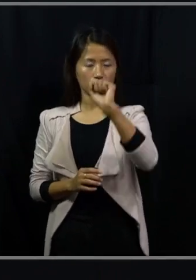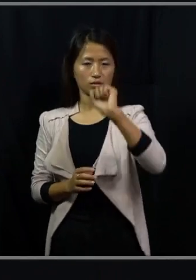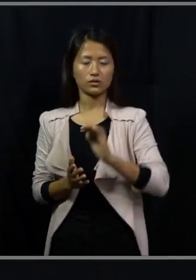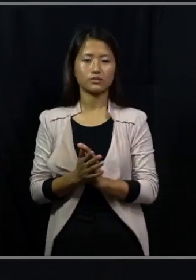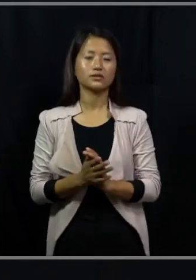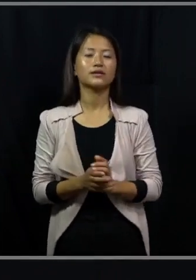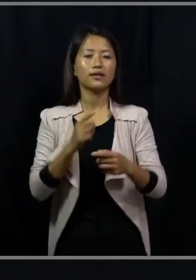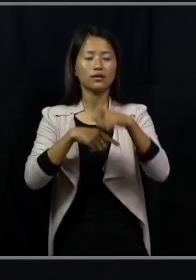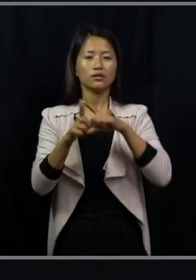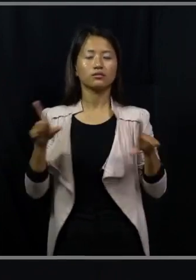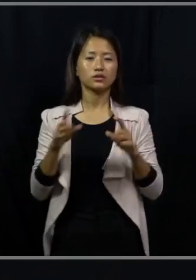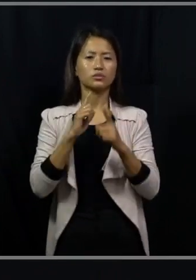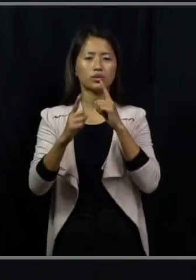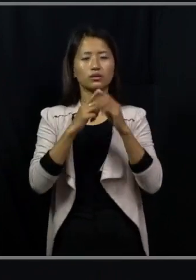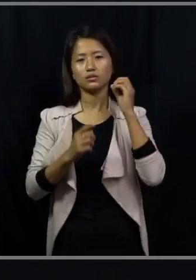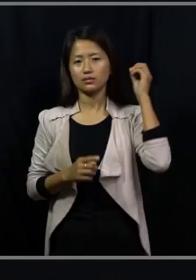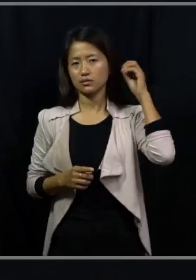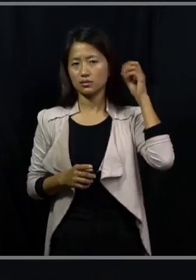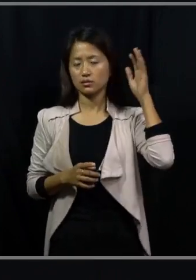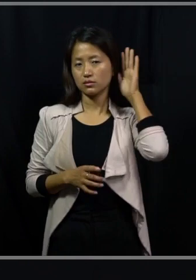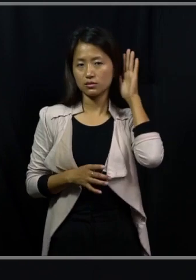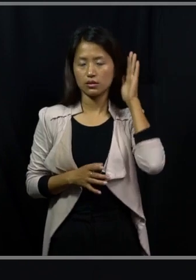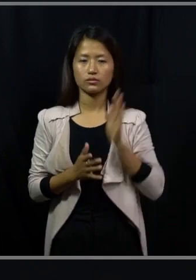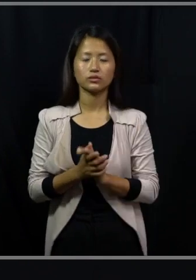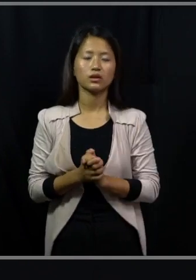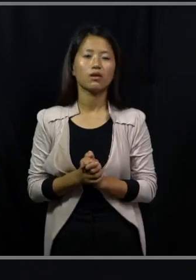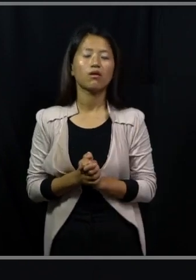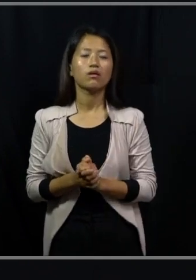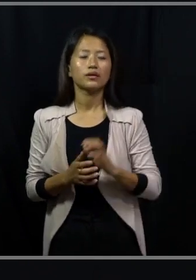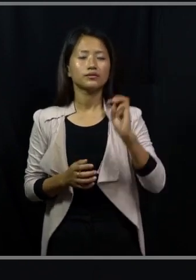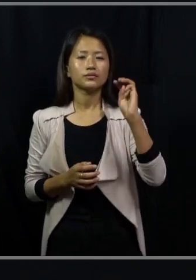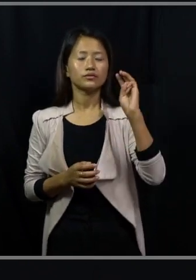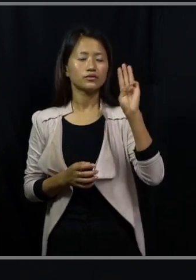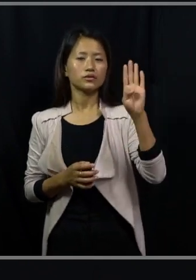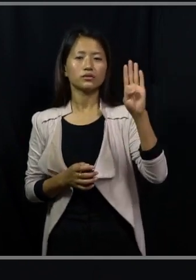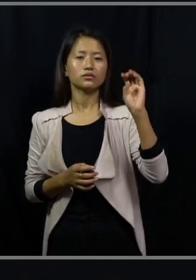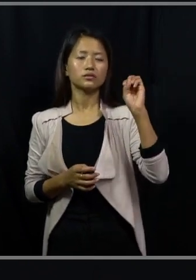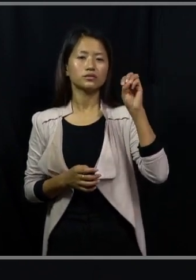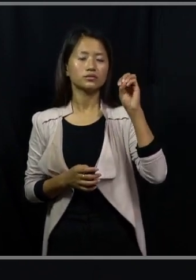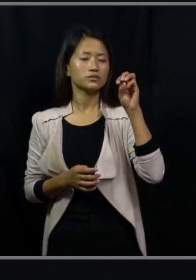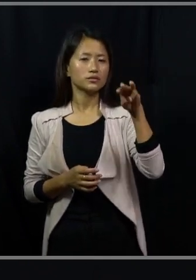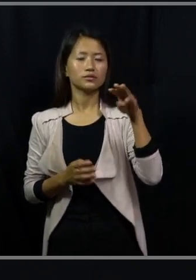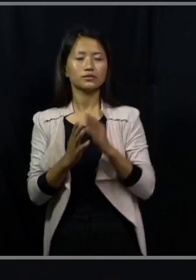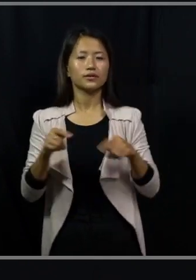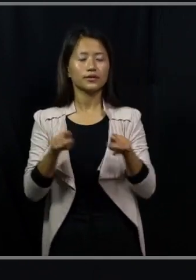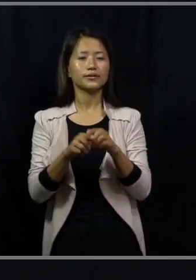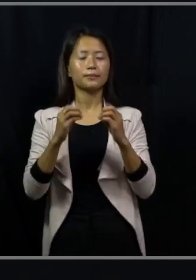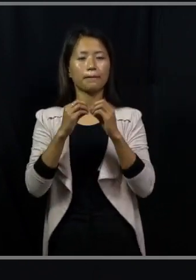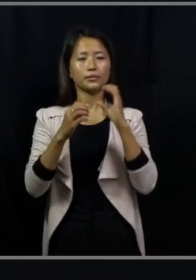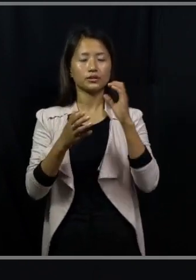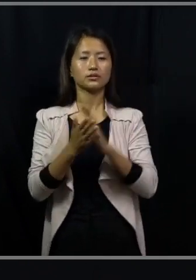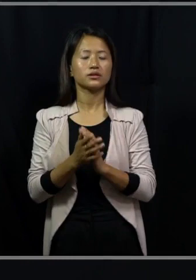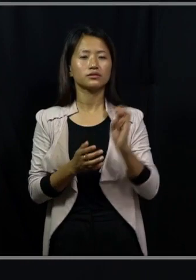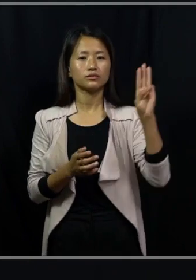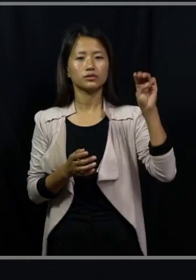and also with certain meaning. And by 4000 BC and 3000 BC, there was a steady progress in the